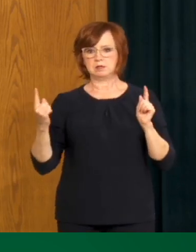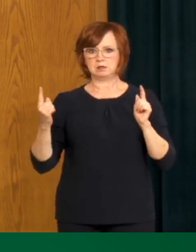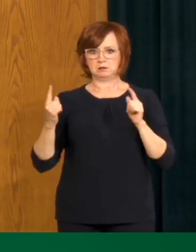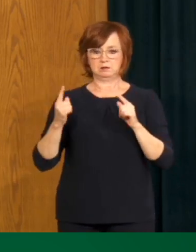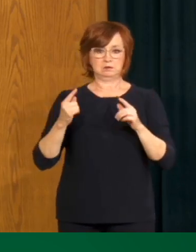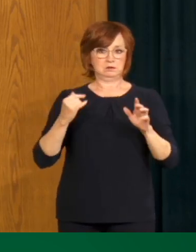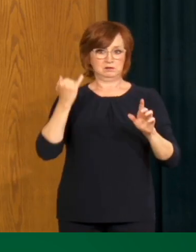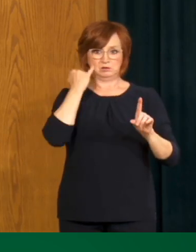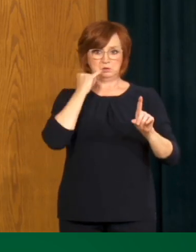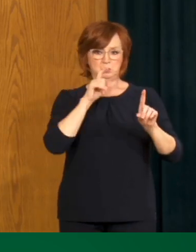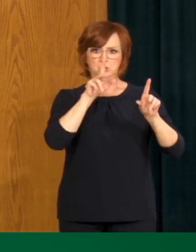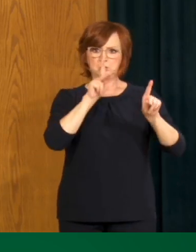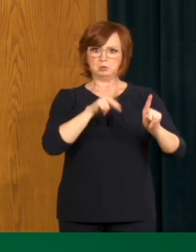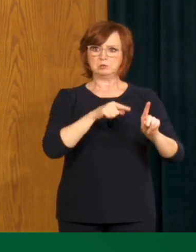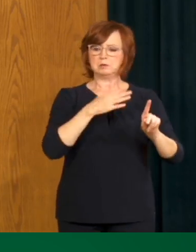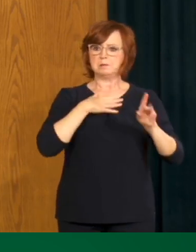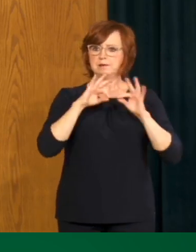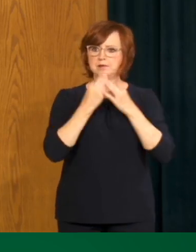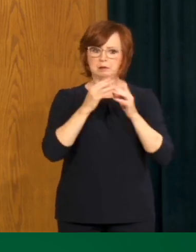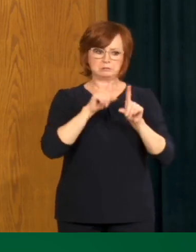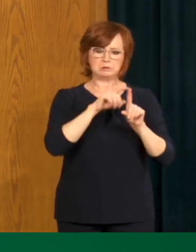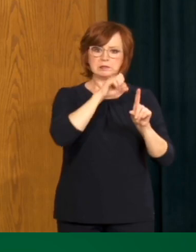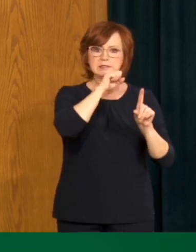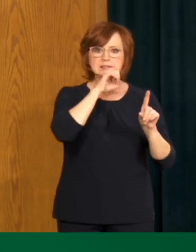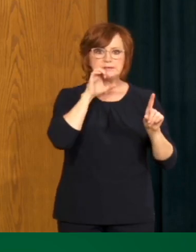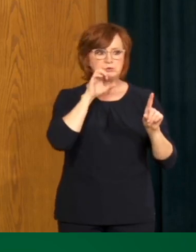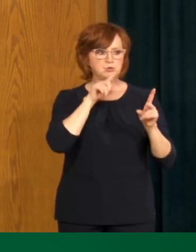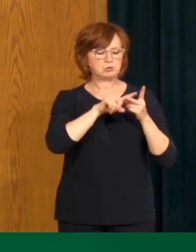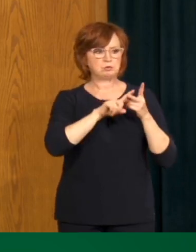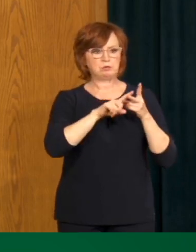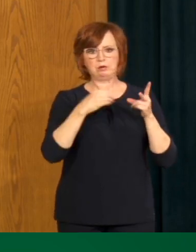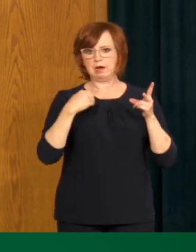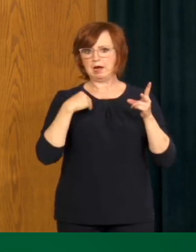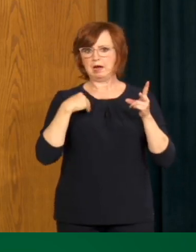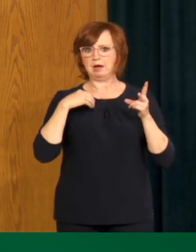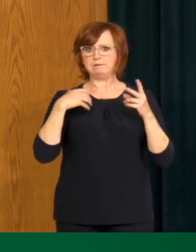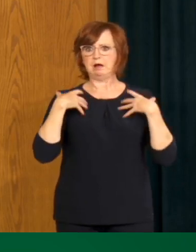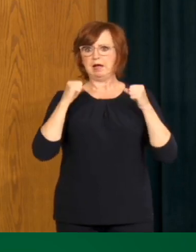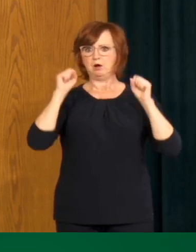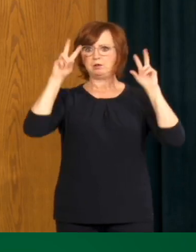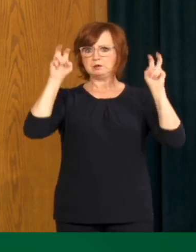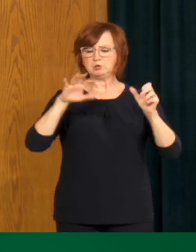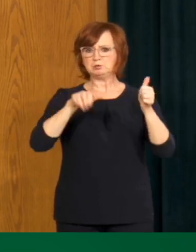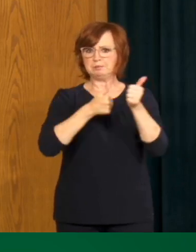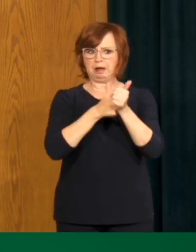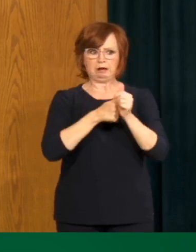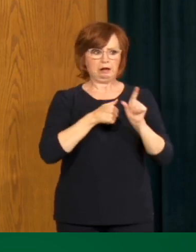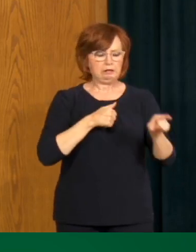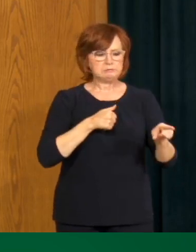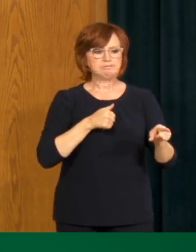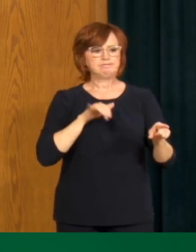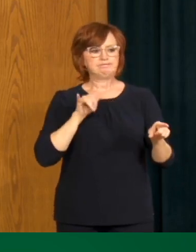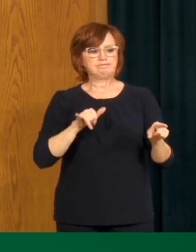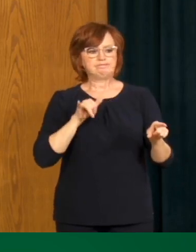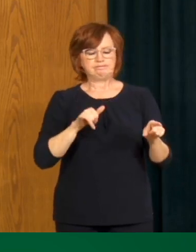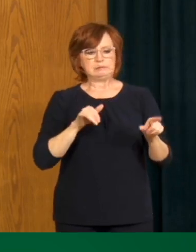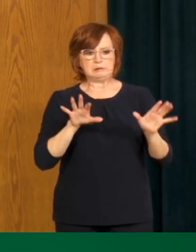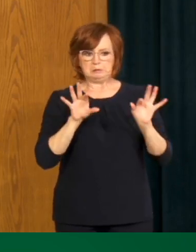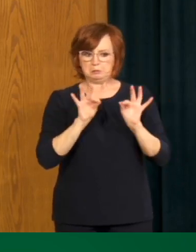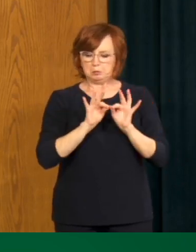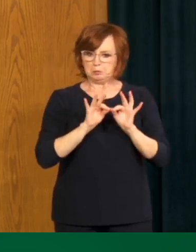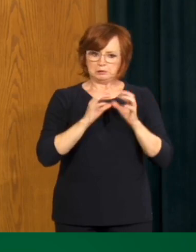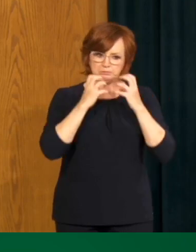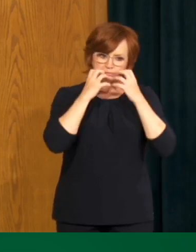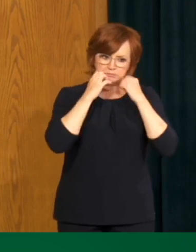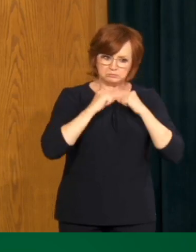risk factors, like if they're older or have underlying risk factors, I think during periods of joy or grief, it is important to maintain that discipline and